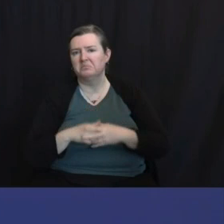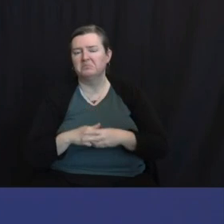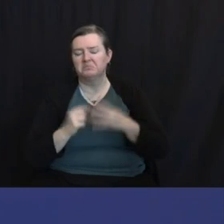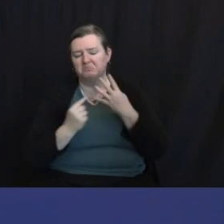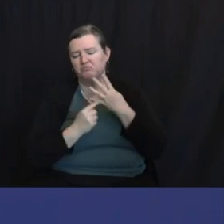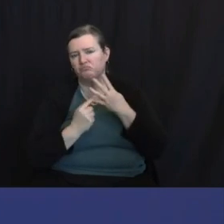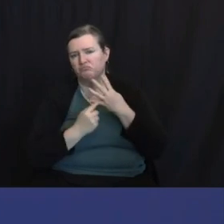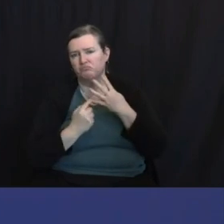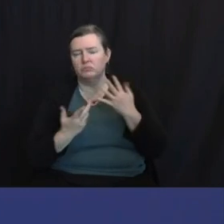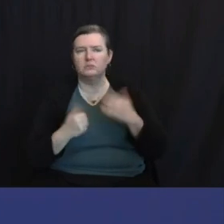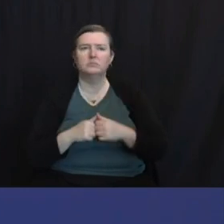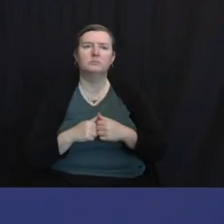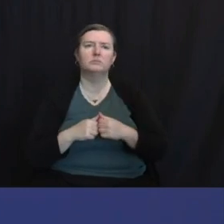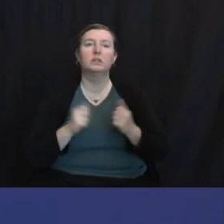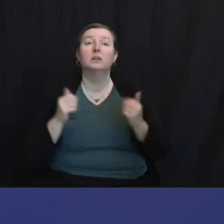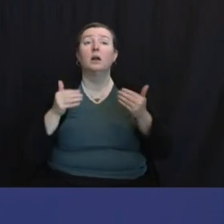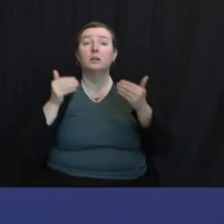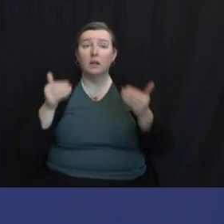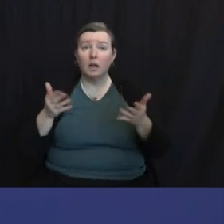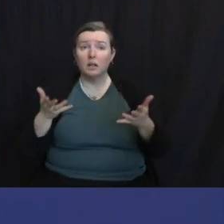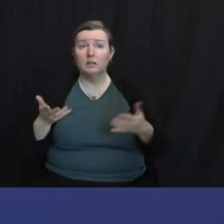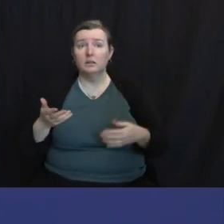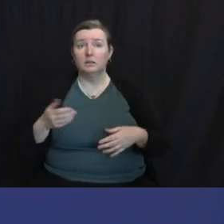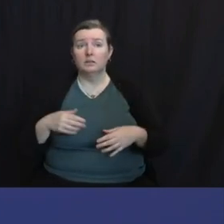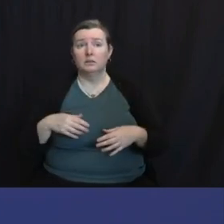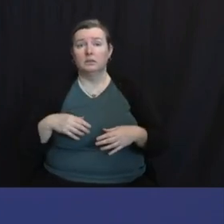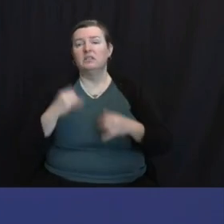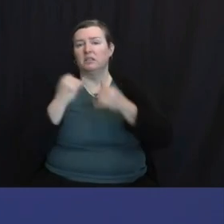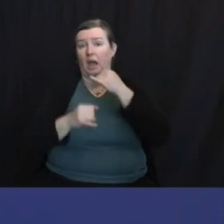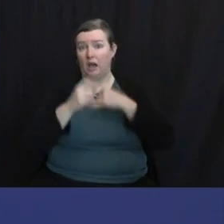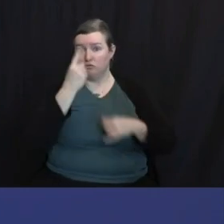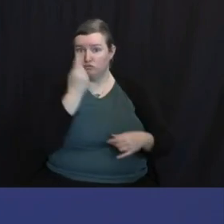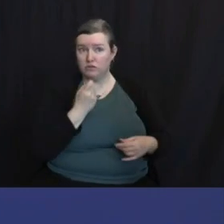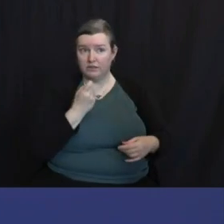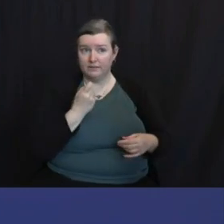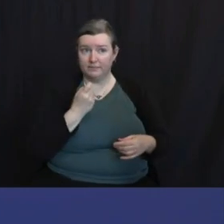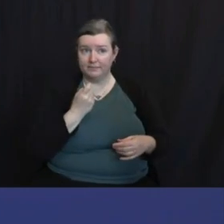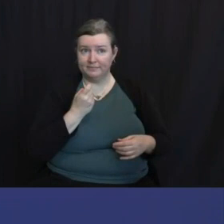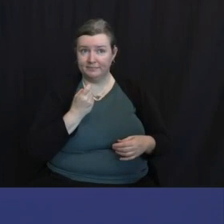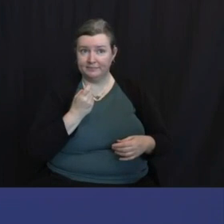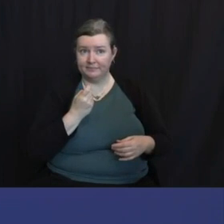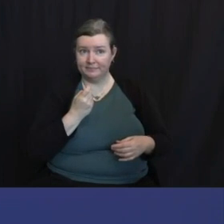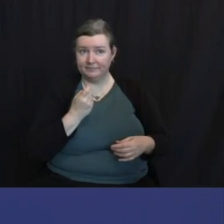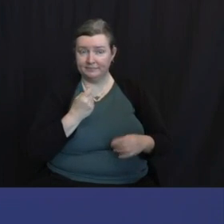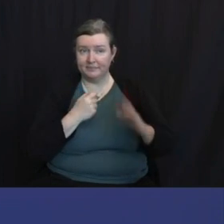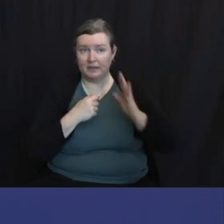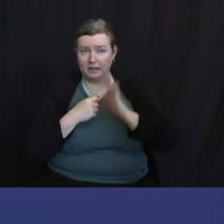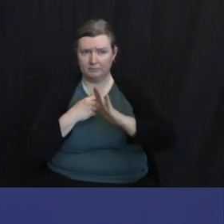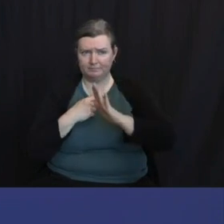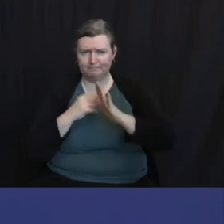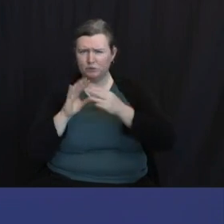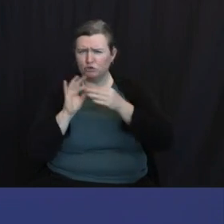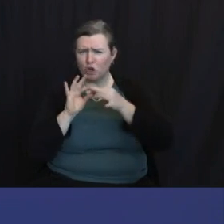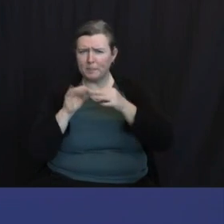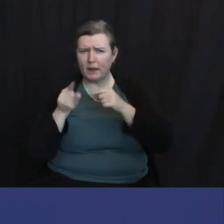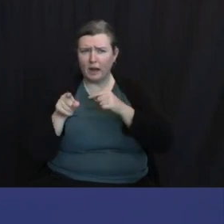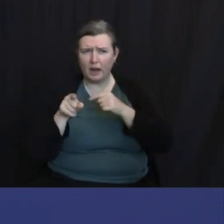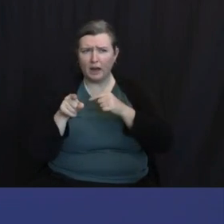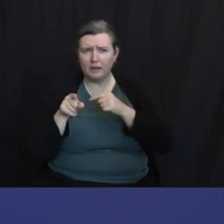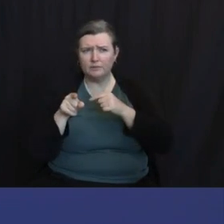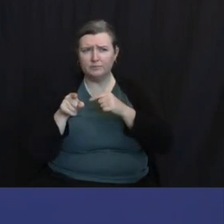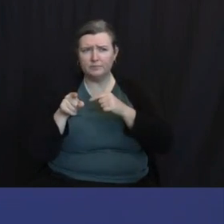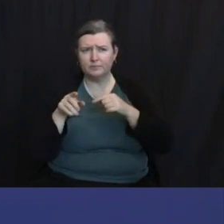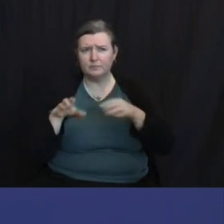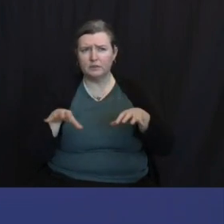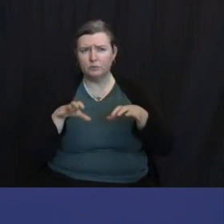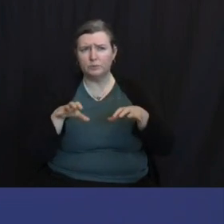I think I'll go to your last question, Stacy. I think as I've said for quite some time, we're going to do the country